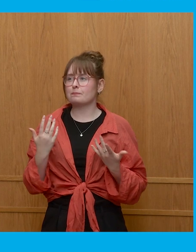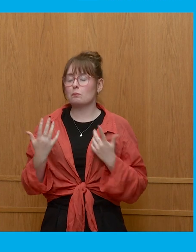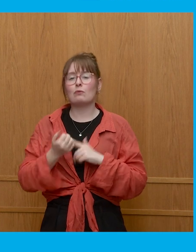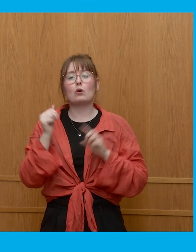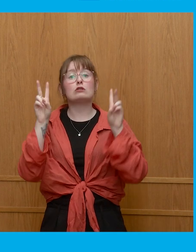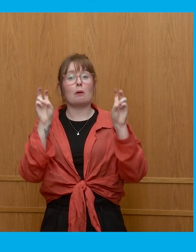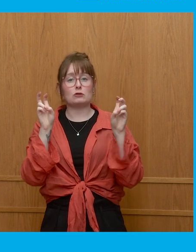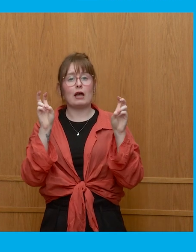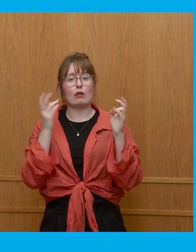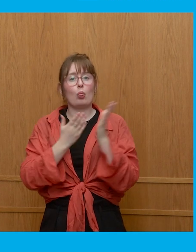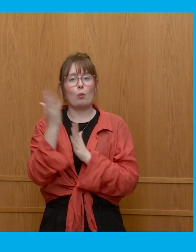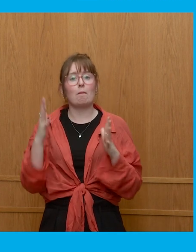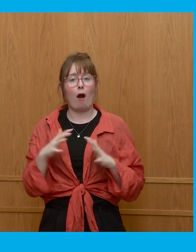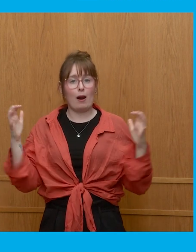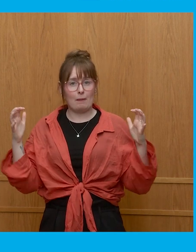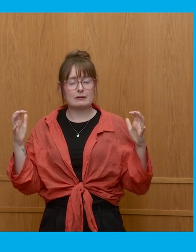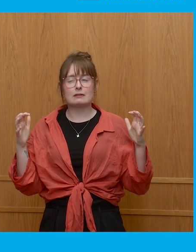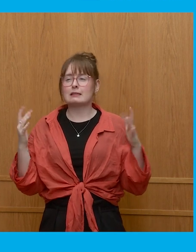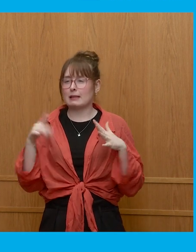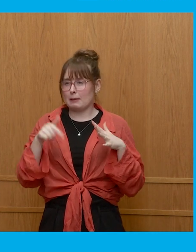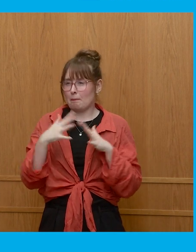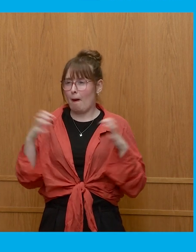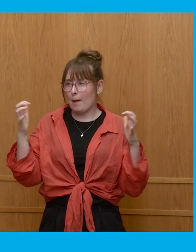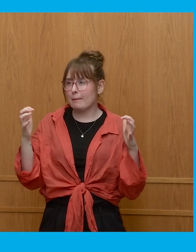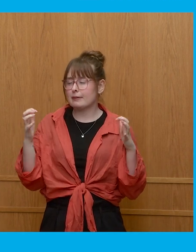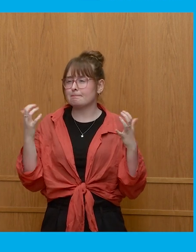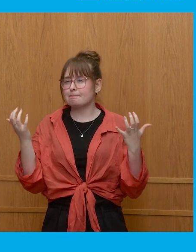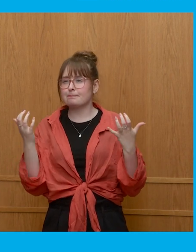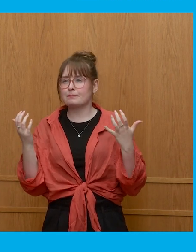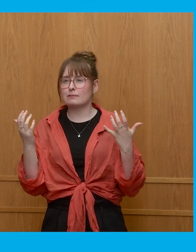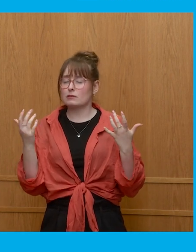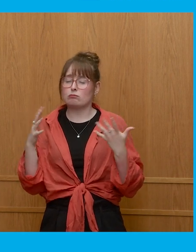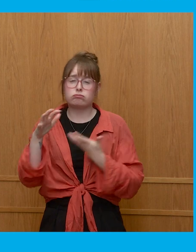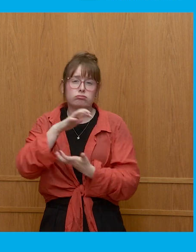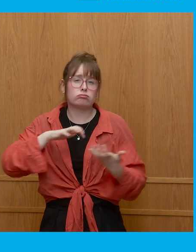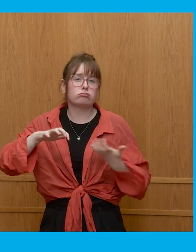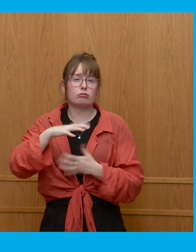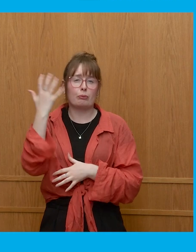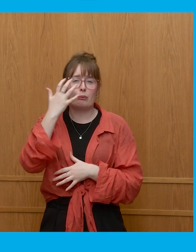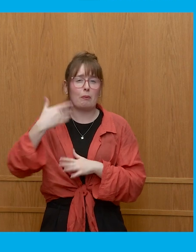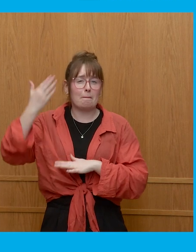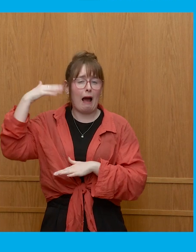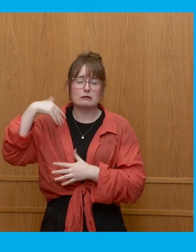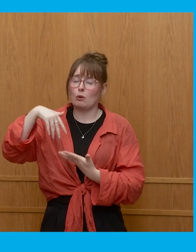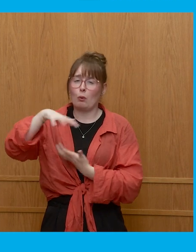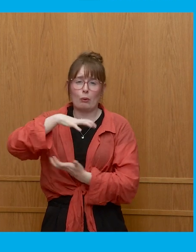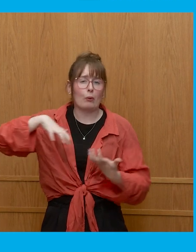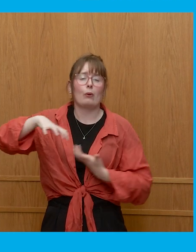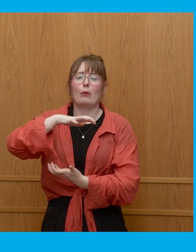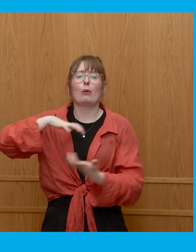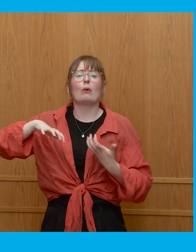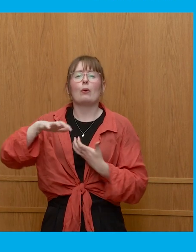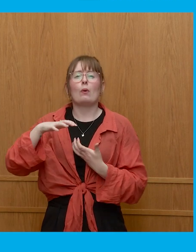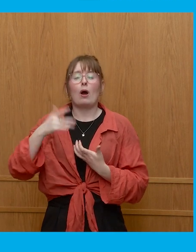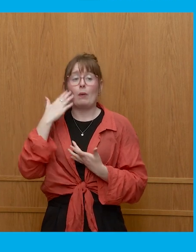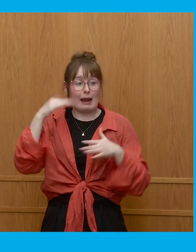a parliament, which had a sort of a very complicated past. No? In a way, I went into the